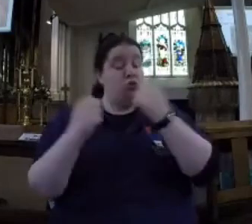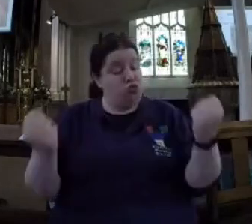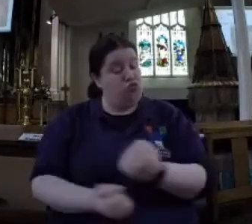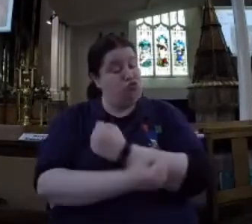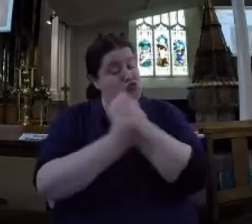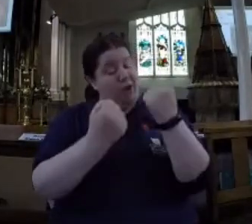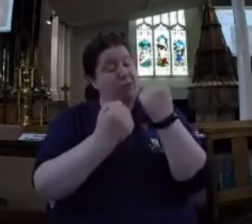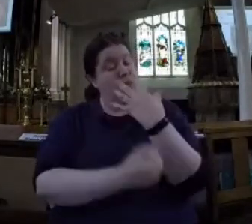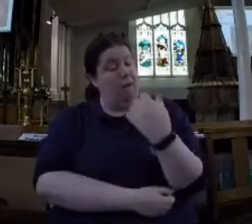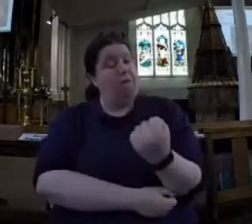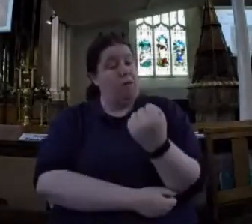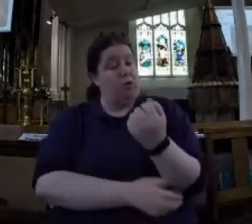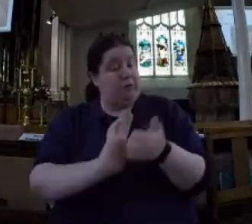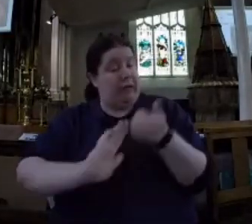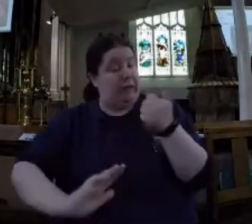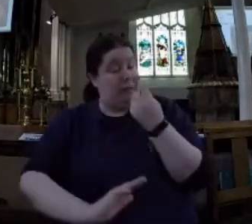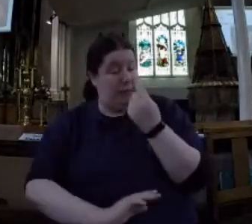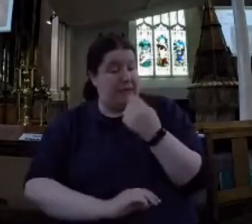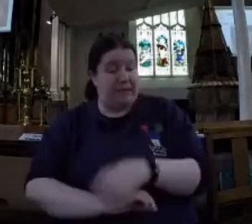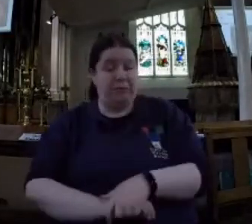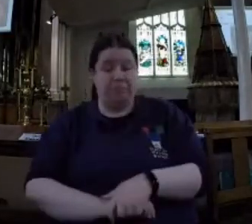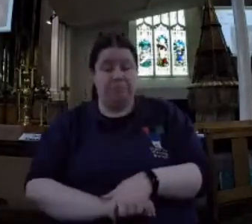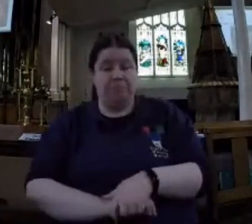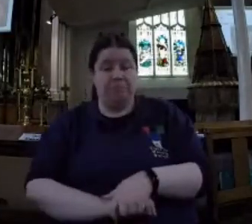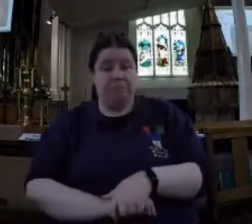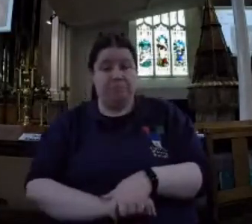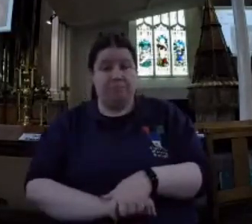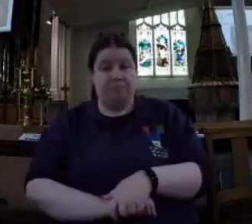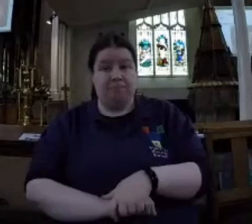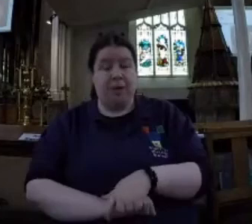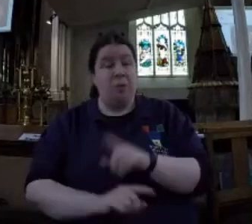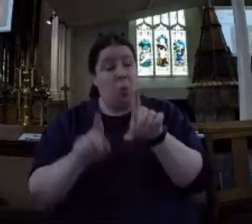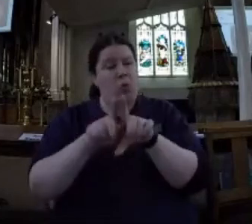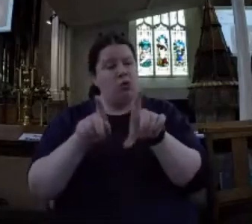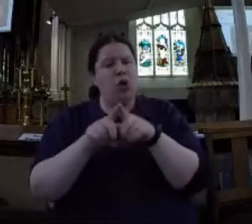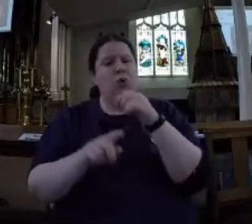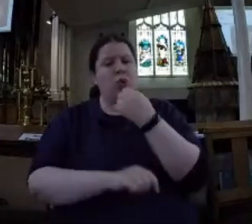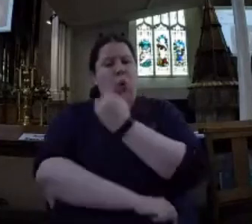strengths. Your mission will use your weaknesses.